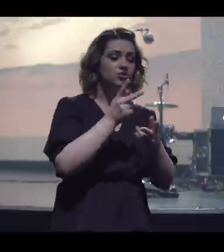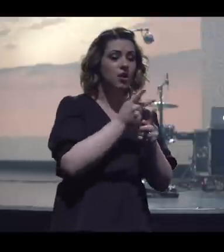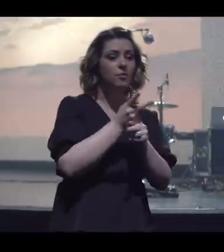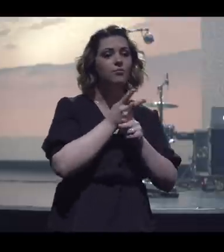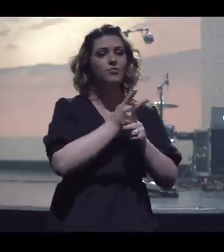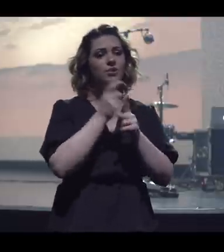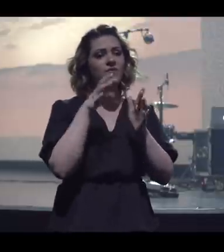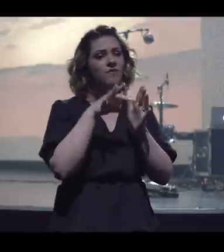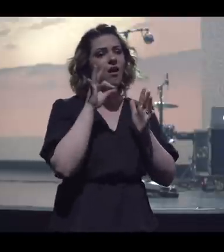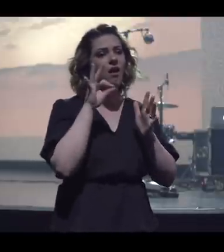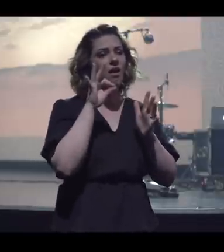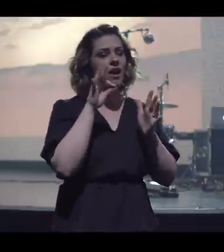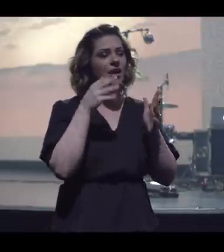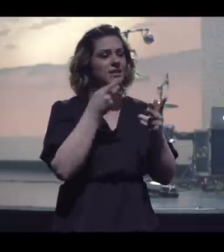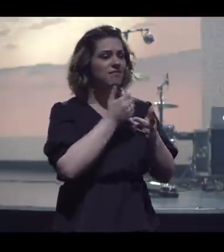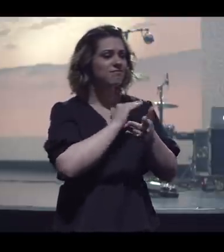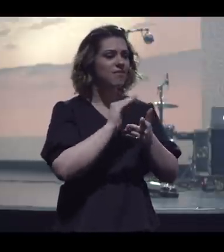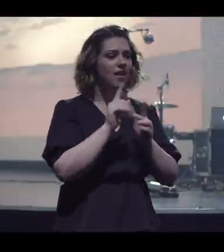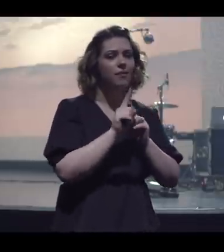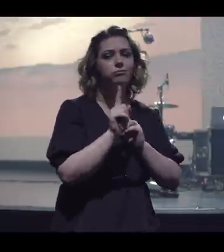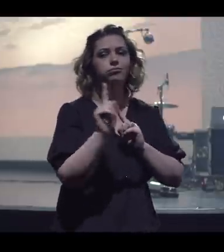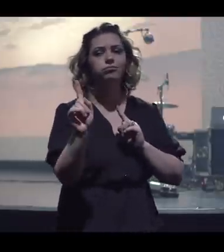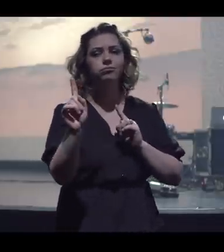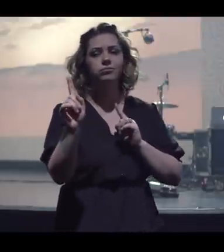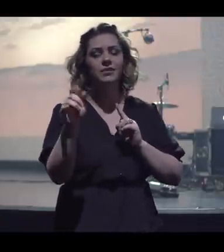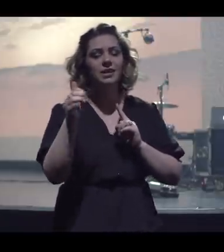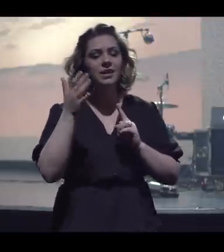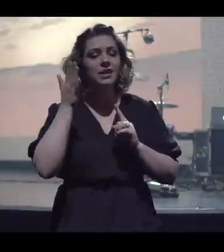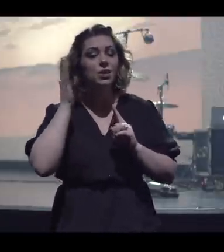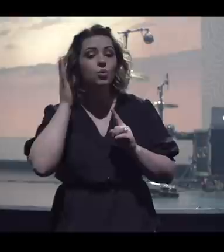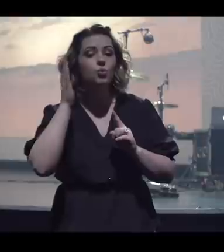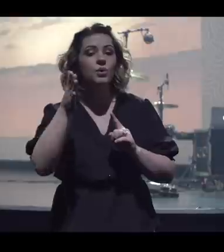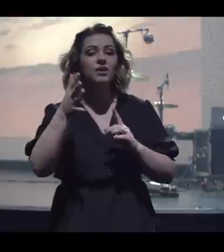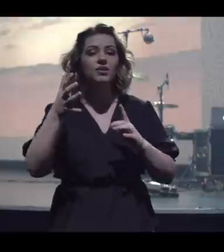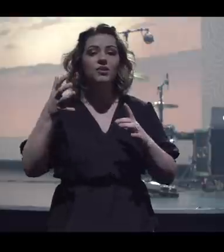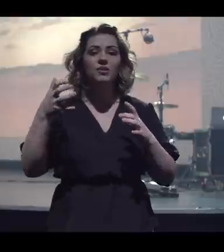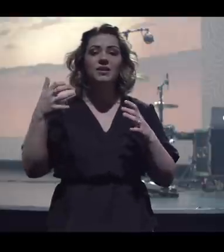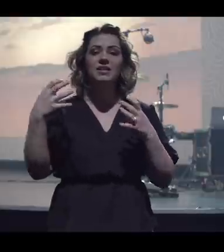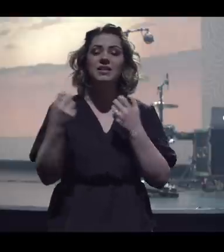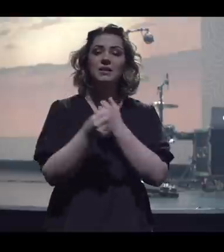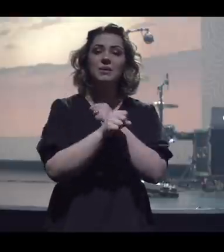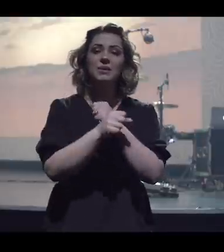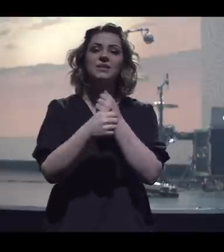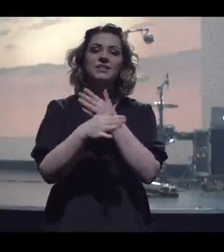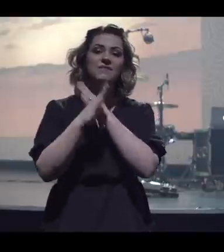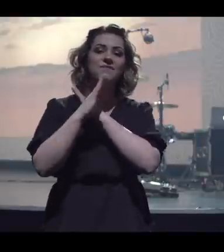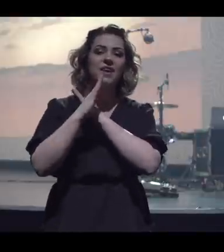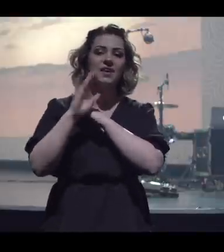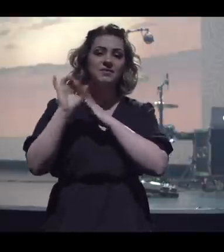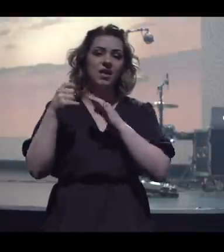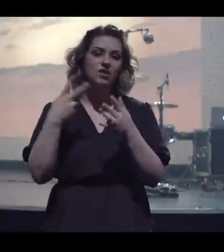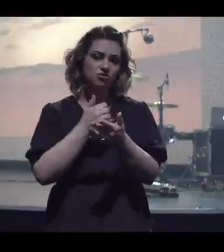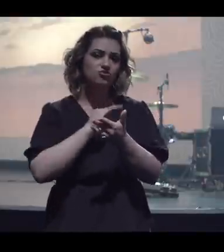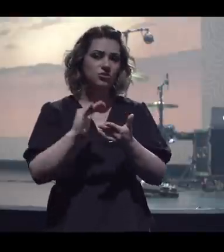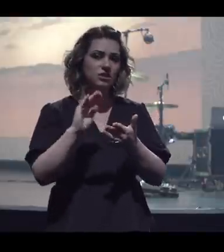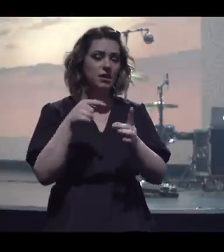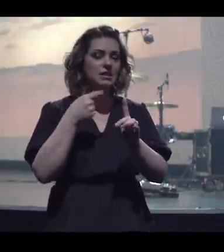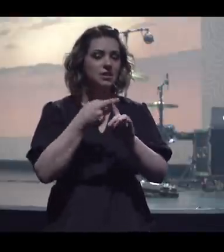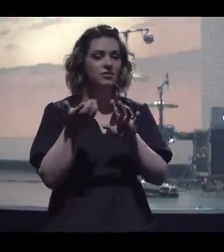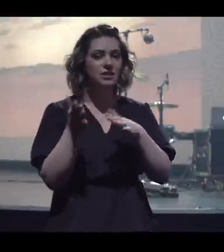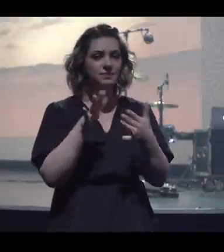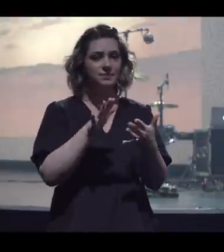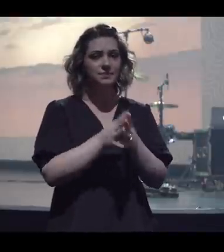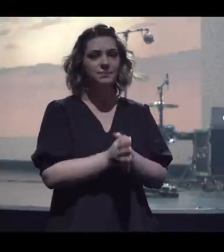or sick or surrounded by wolves, he will defend it to the death. God is never more